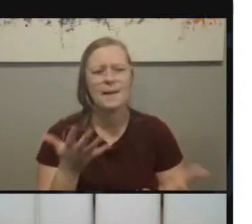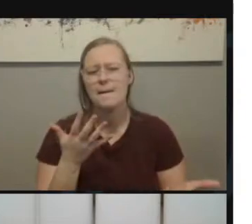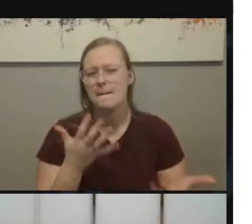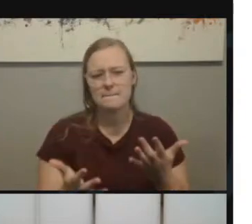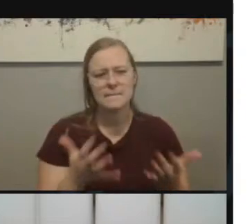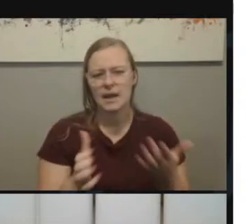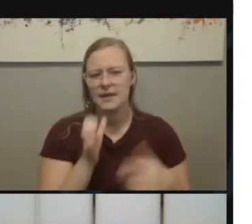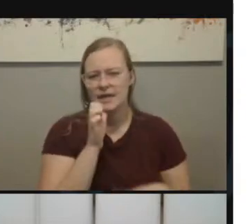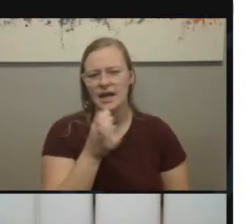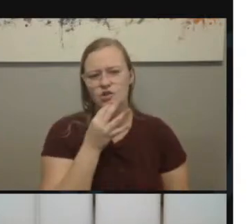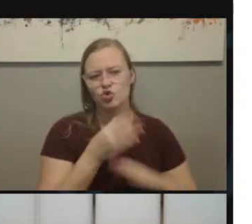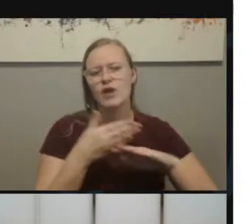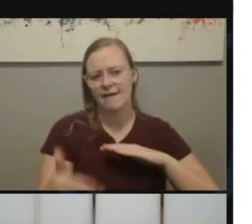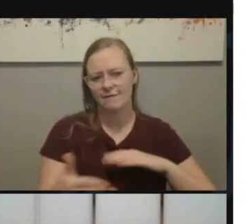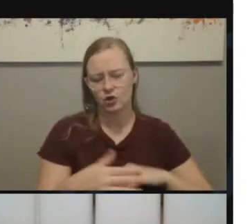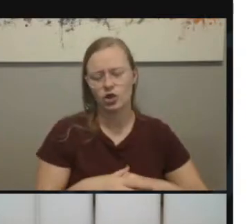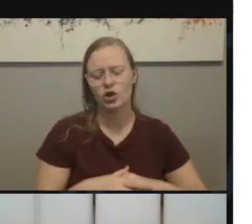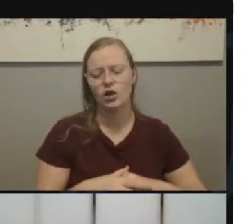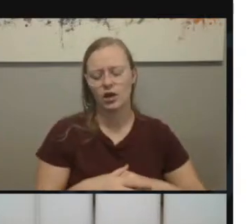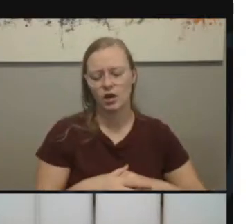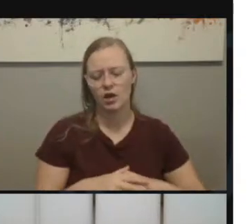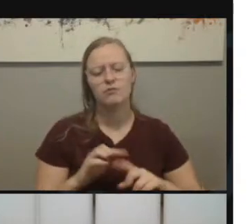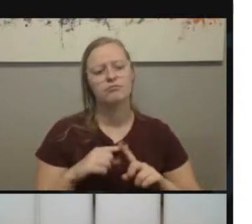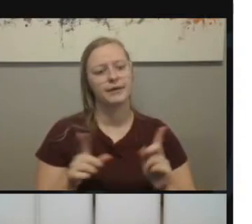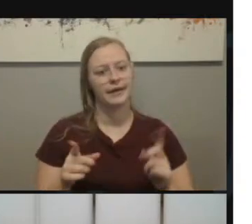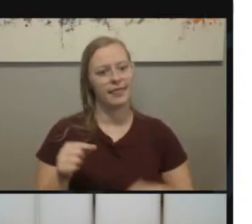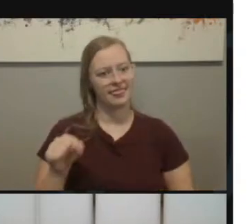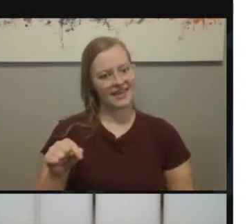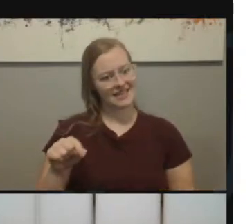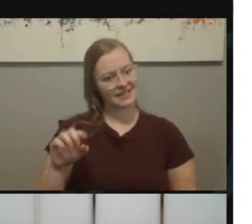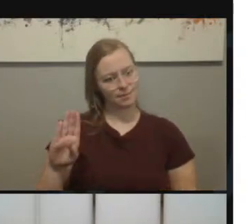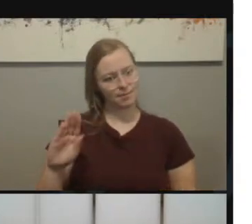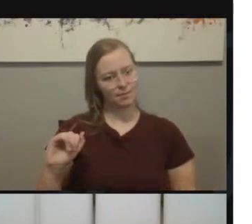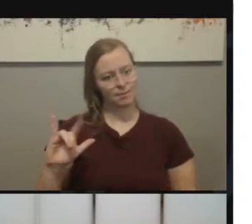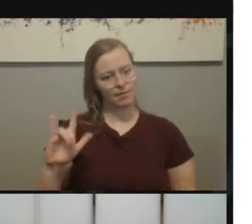long afterward. But this Bailey's